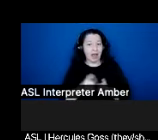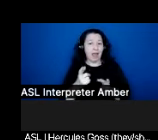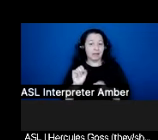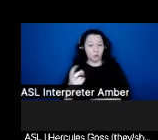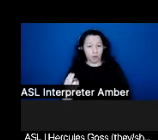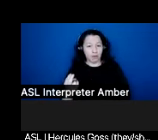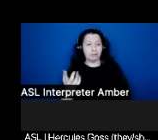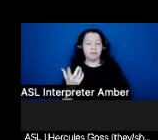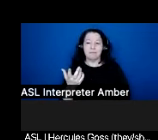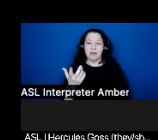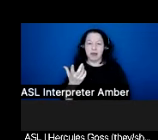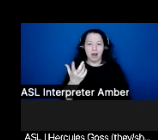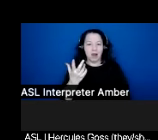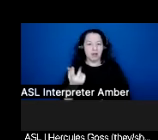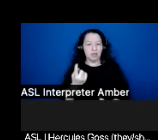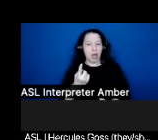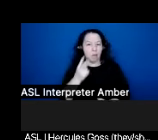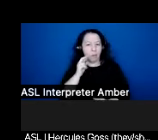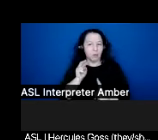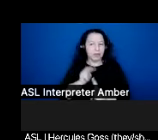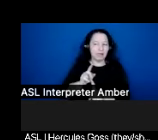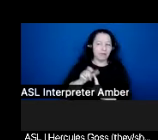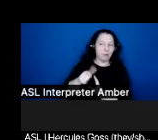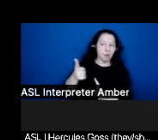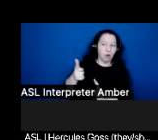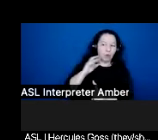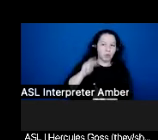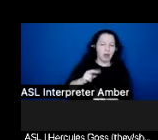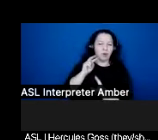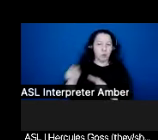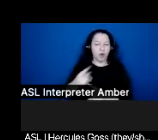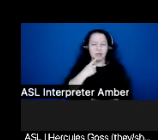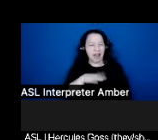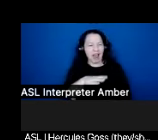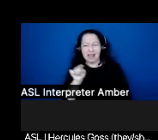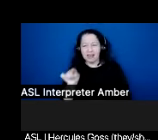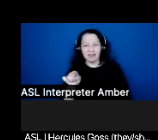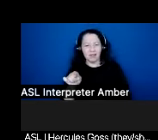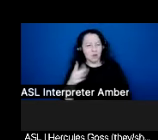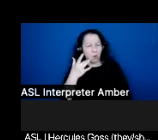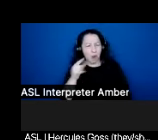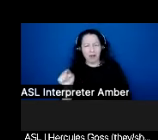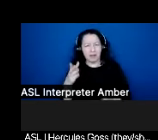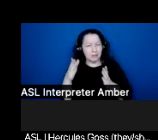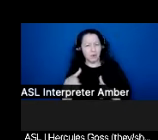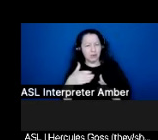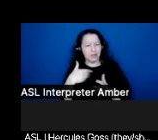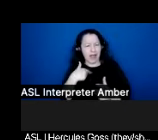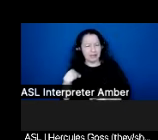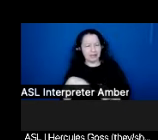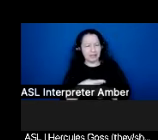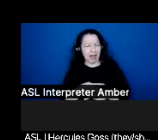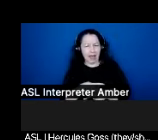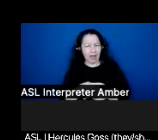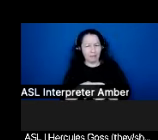from, who might be perceiving this from an outside perspective could be saying, oh, well, how come this person is getting this preferential treatment?